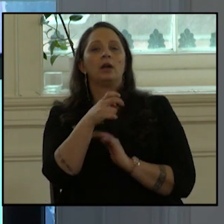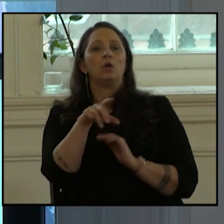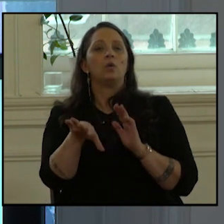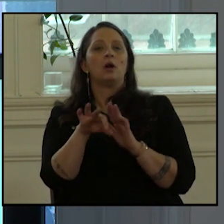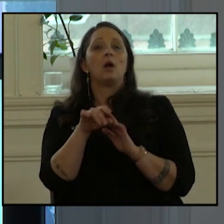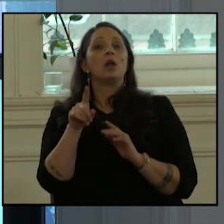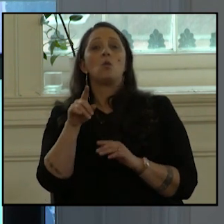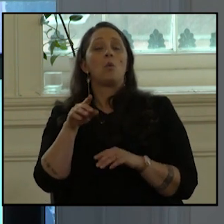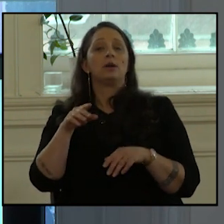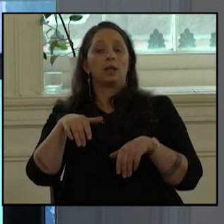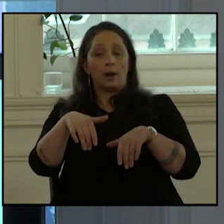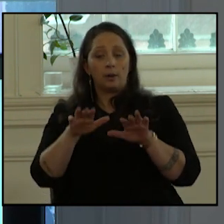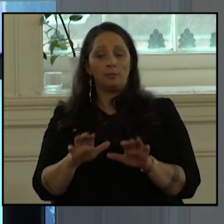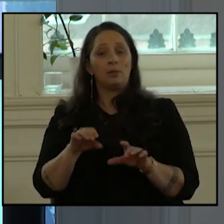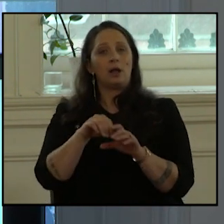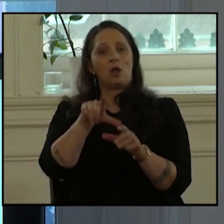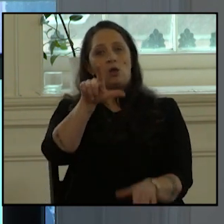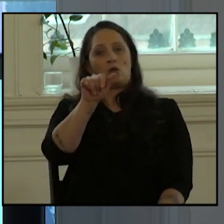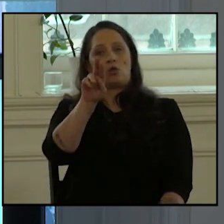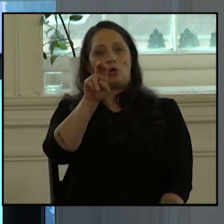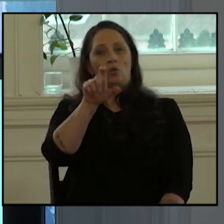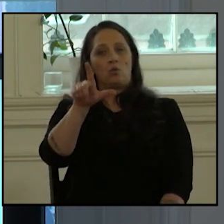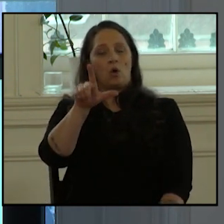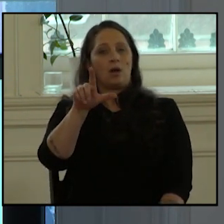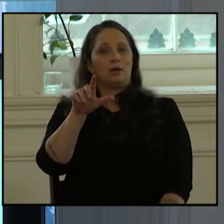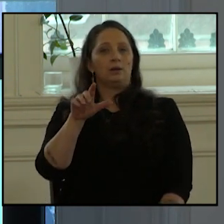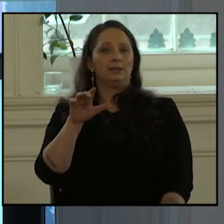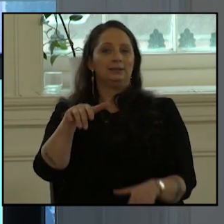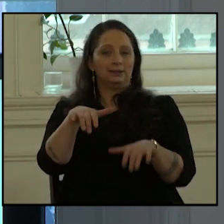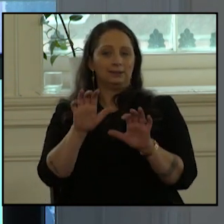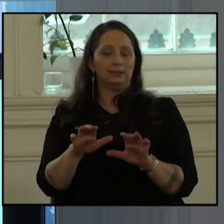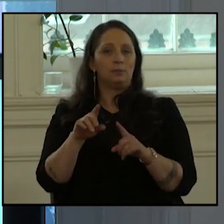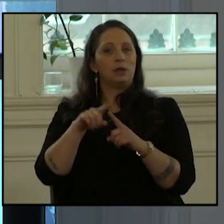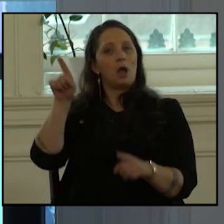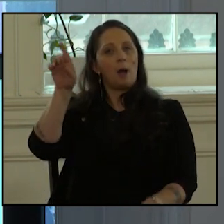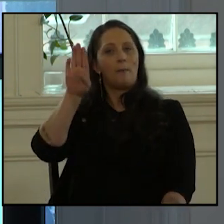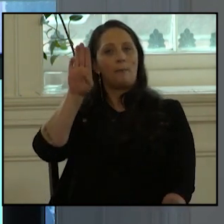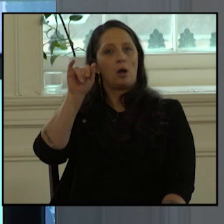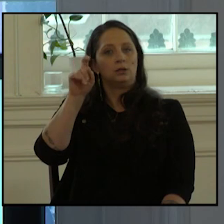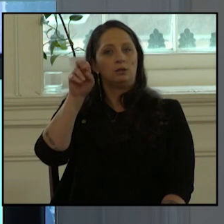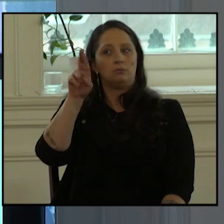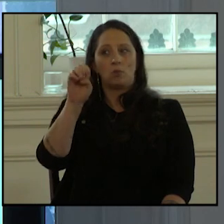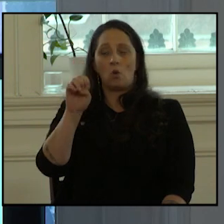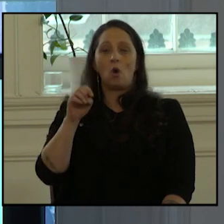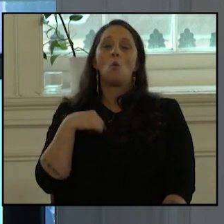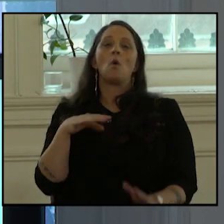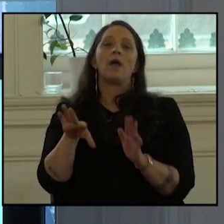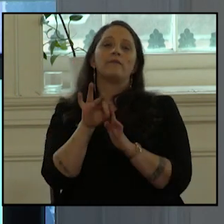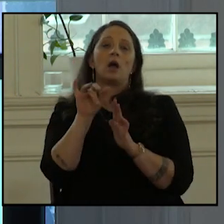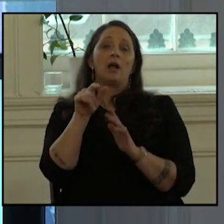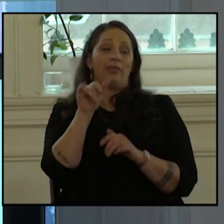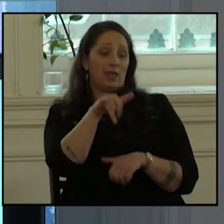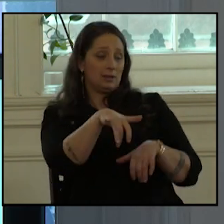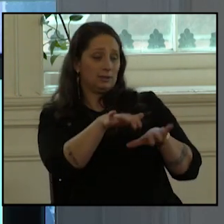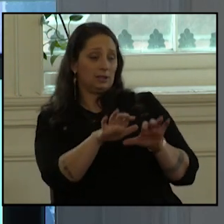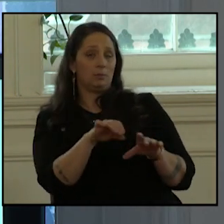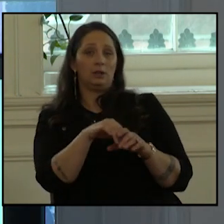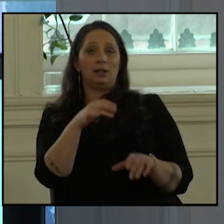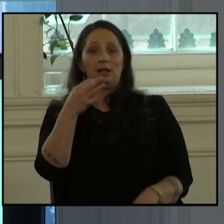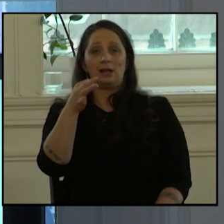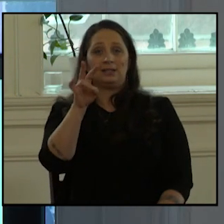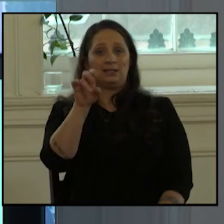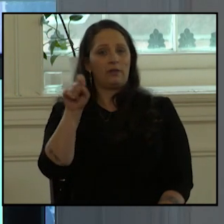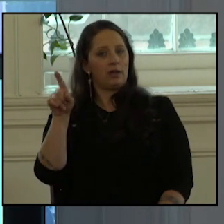in Baltimore. And Laurel Cemetery is a cemetery that in the 1950s was taken over by the city of Baltimore, and